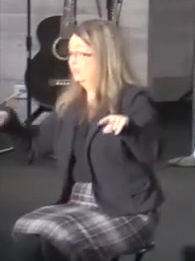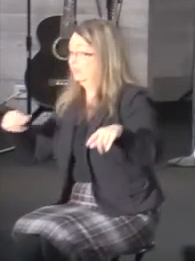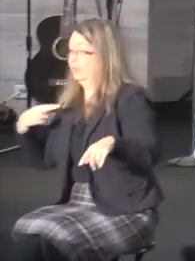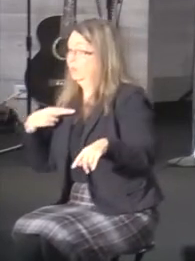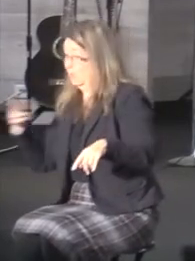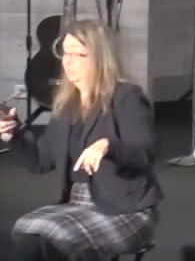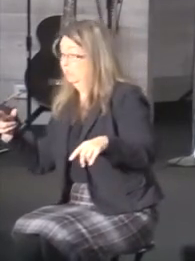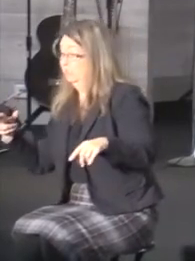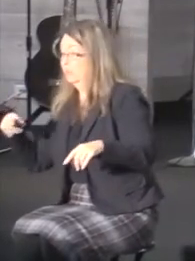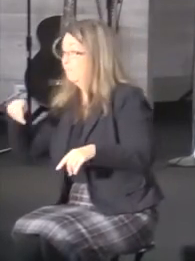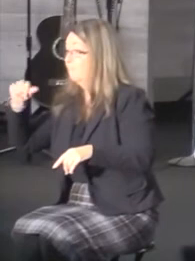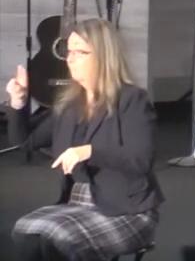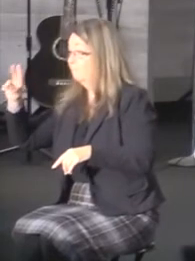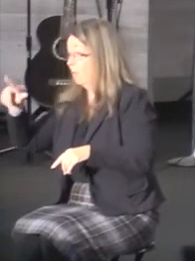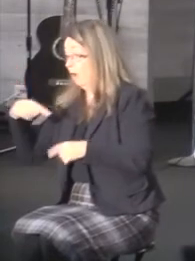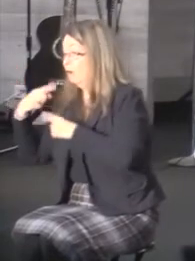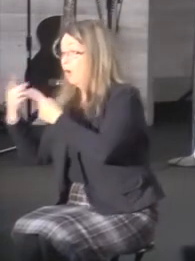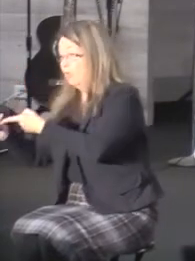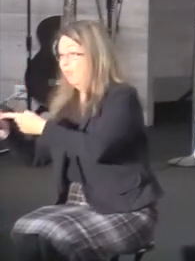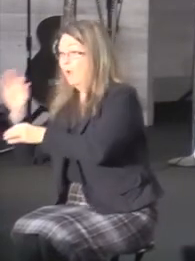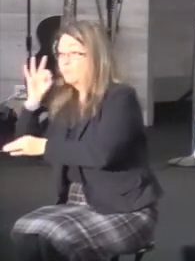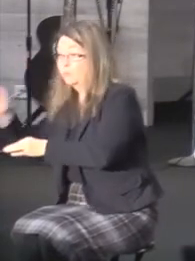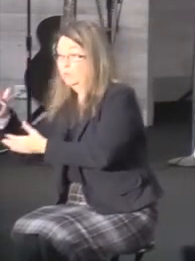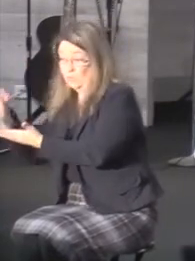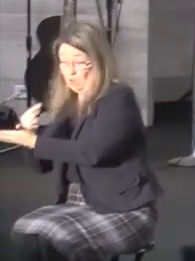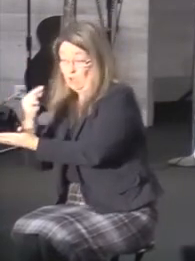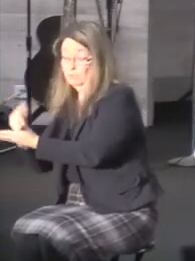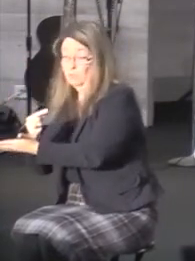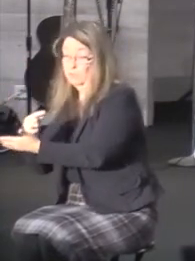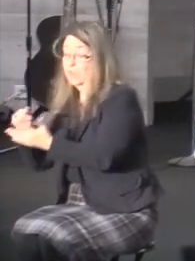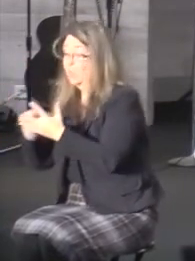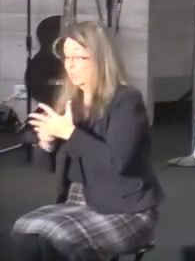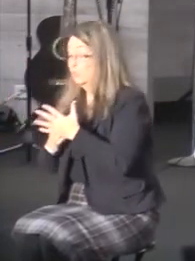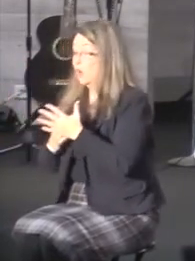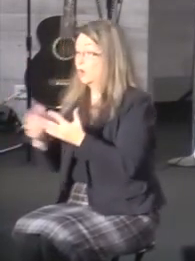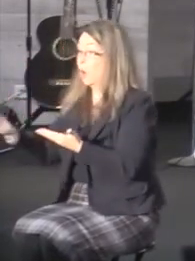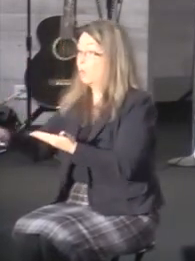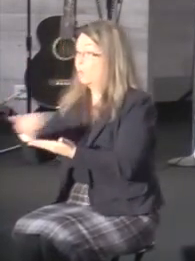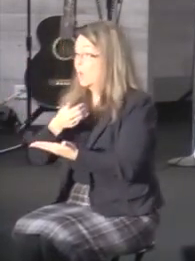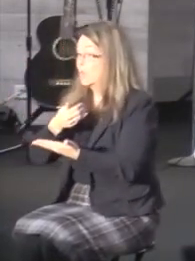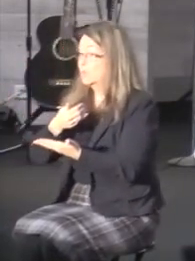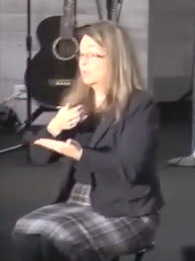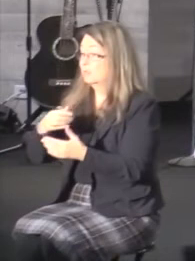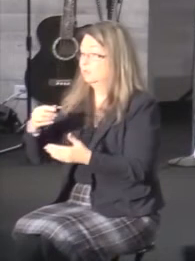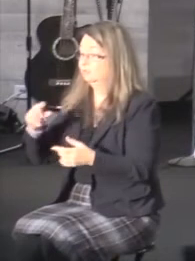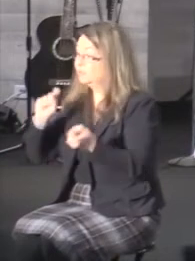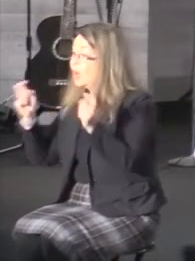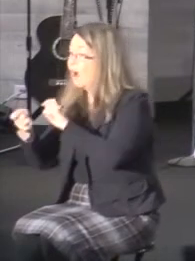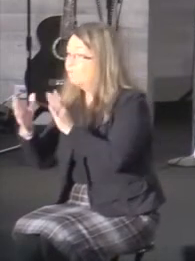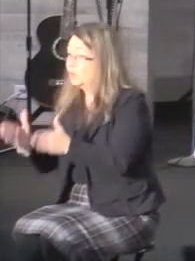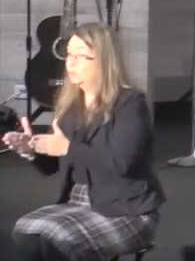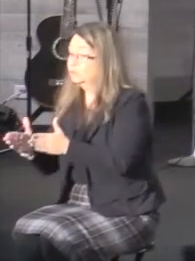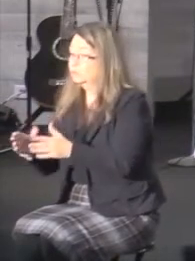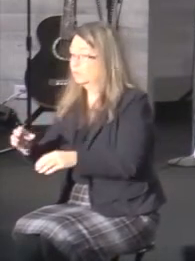Paul goes there to Philippi, and he preaches the gospel, and they start to win converts, and they build a church.